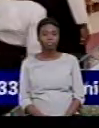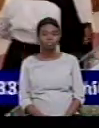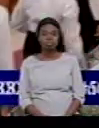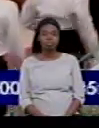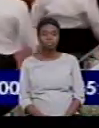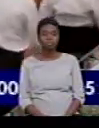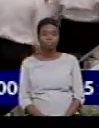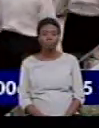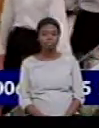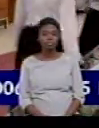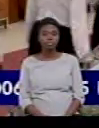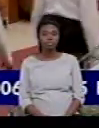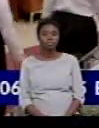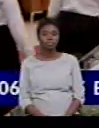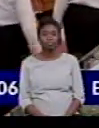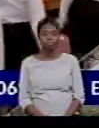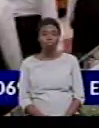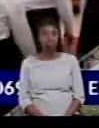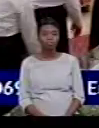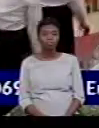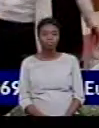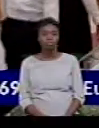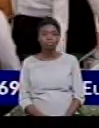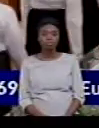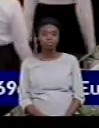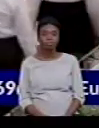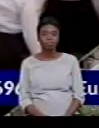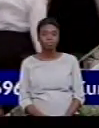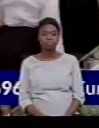As you drop your tithe and offering, you can sit down.